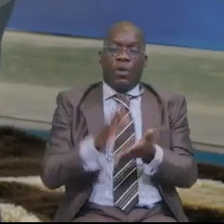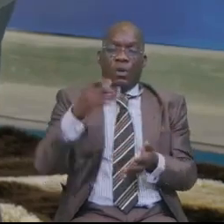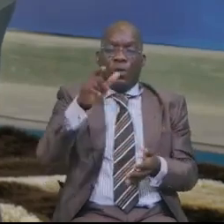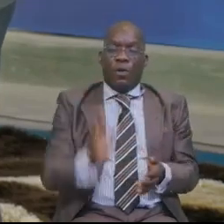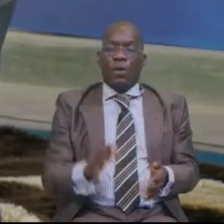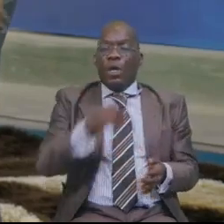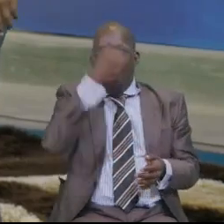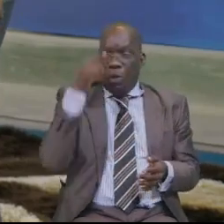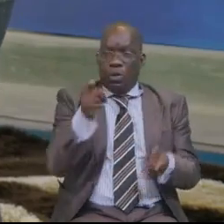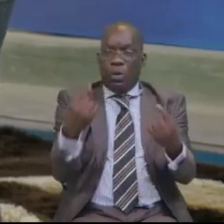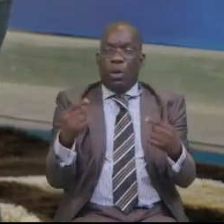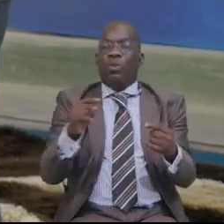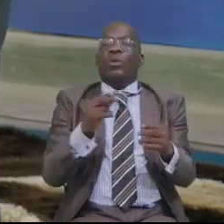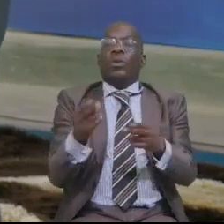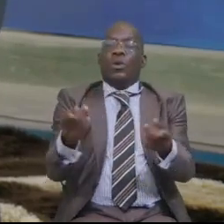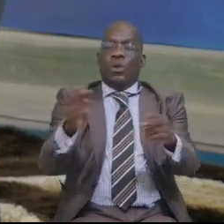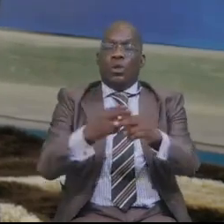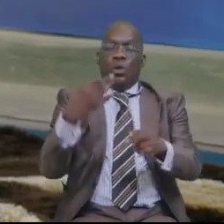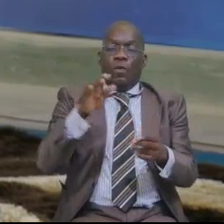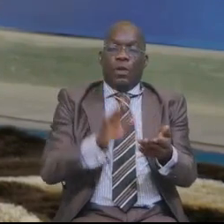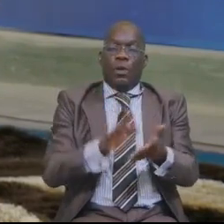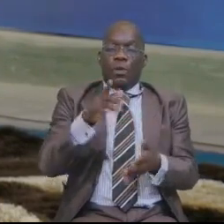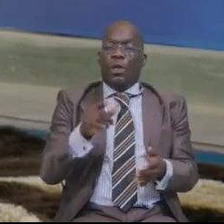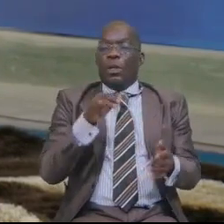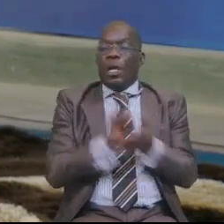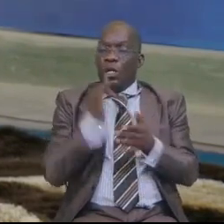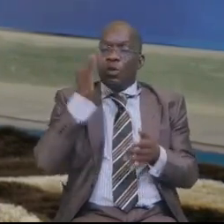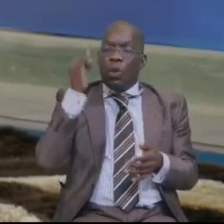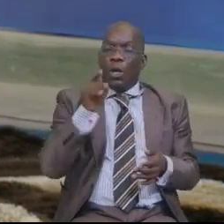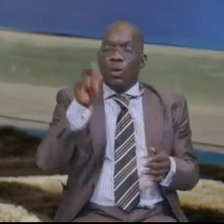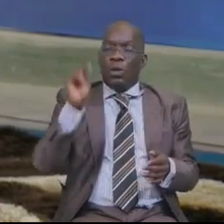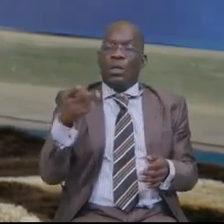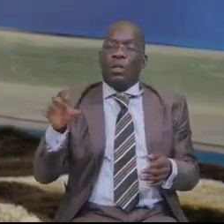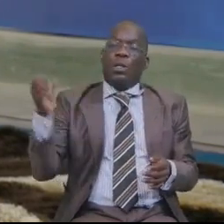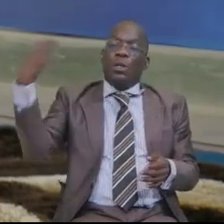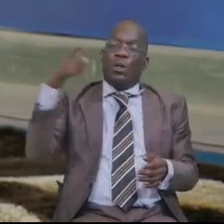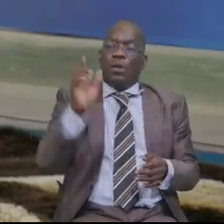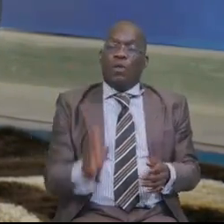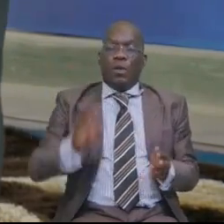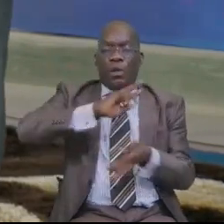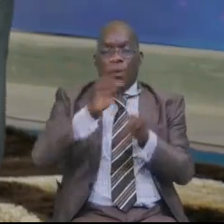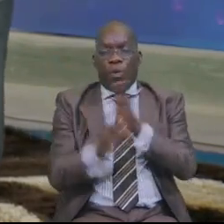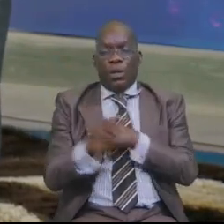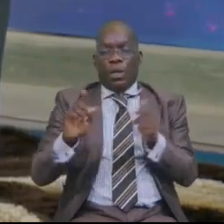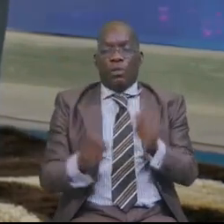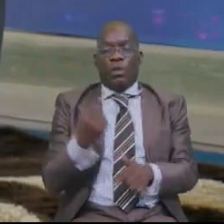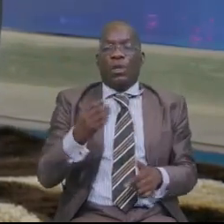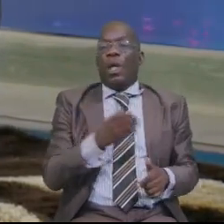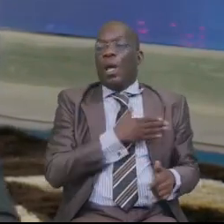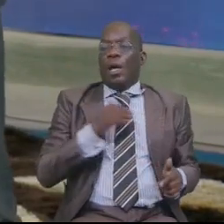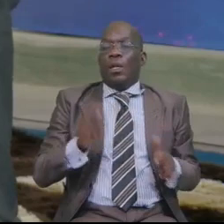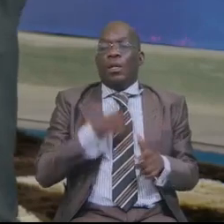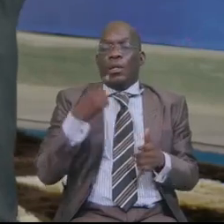fall short, that's why you need the grace of God in your life. Repentance first, and then